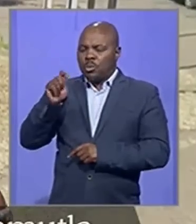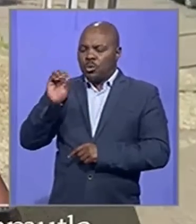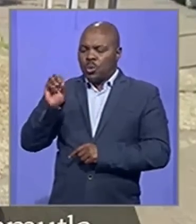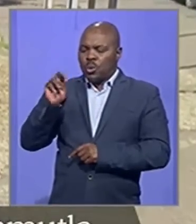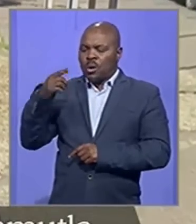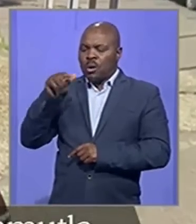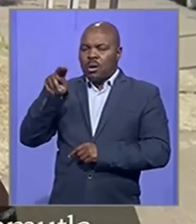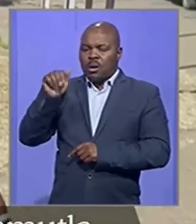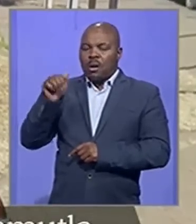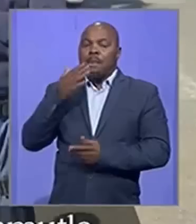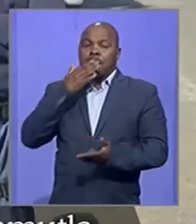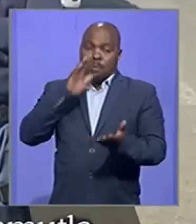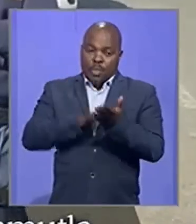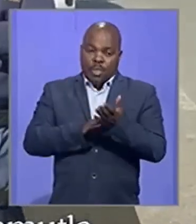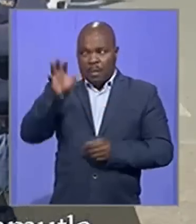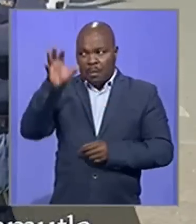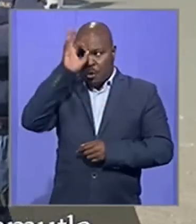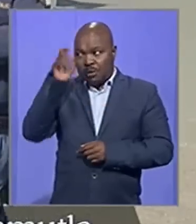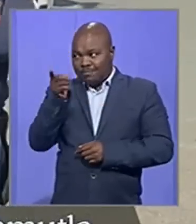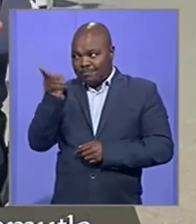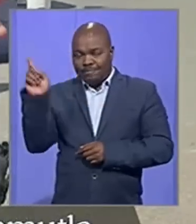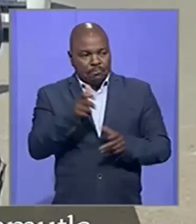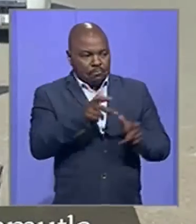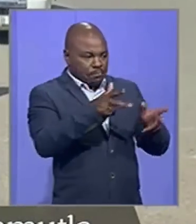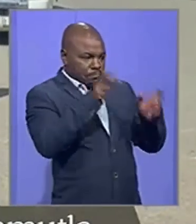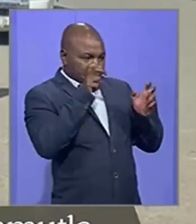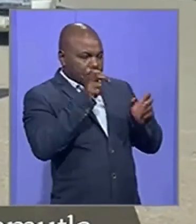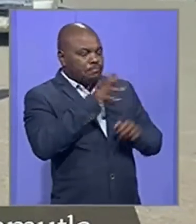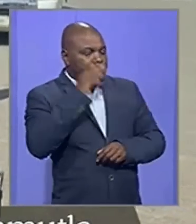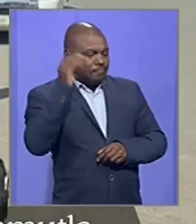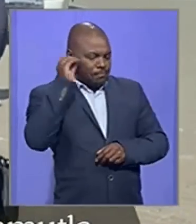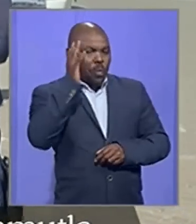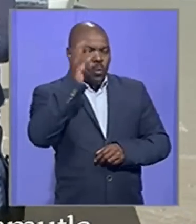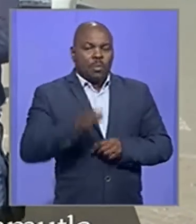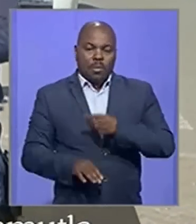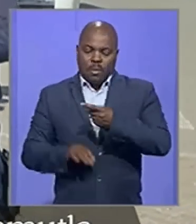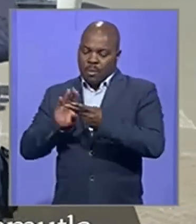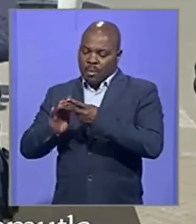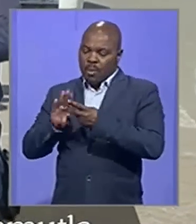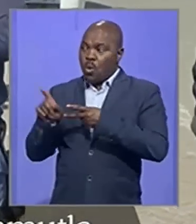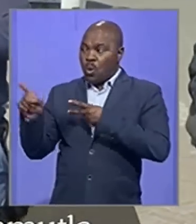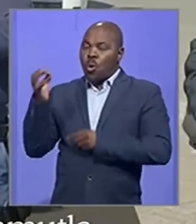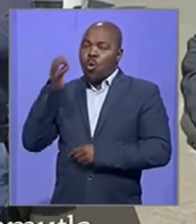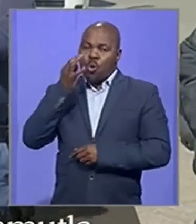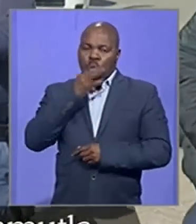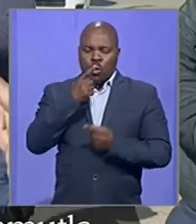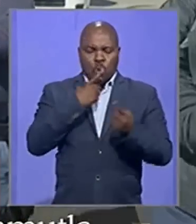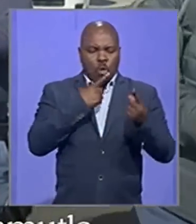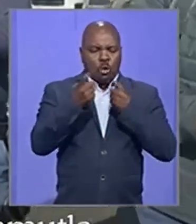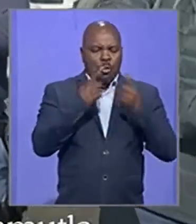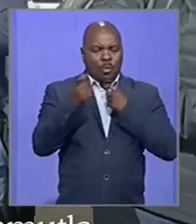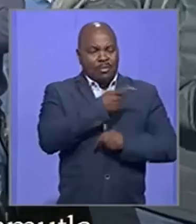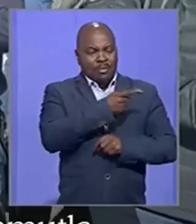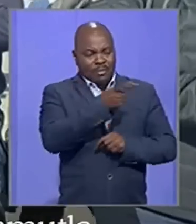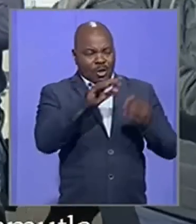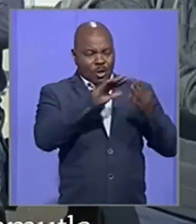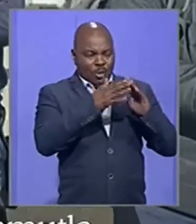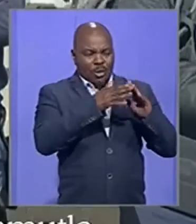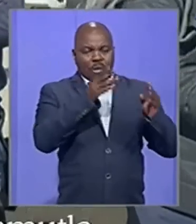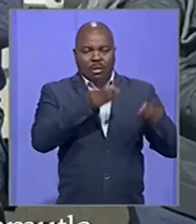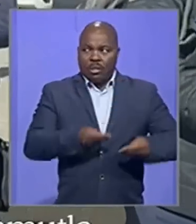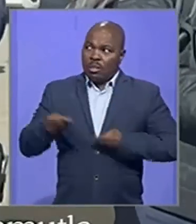hore sepolesa se tla sekela dilo tsa baahi tsebe. Mtongana o boetse o re ditletlebo tse ding tsa baahi di tla